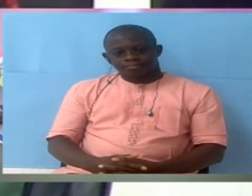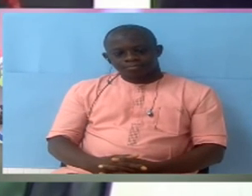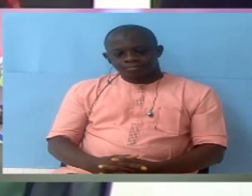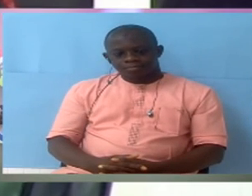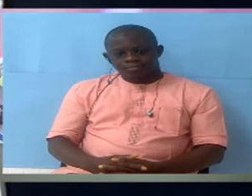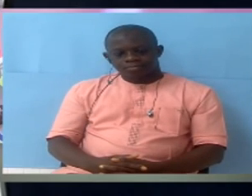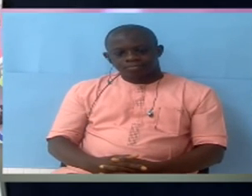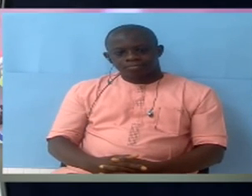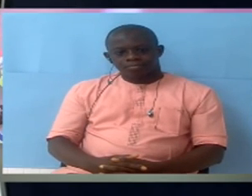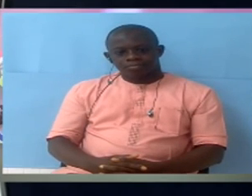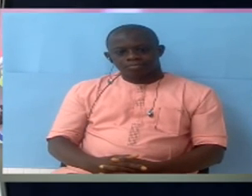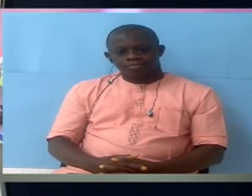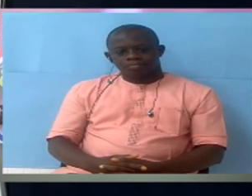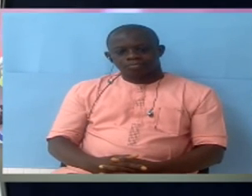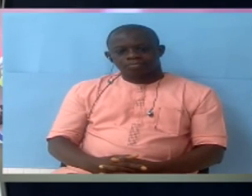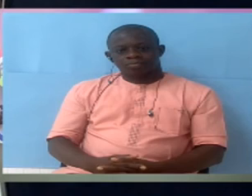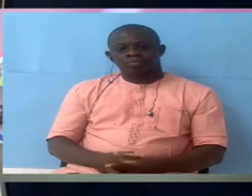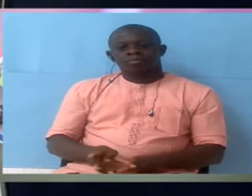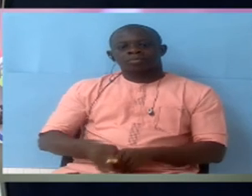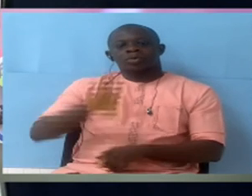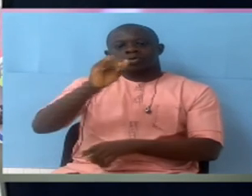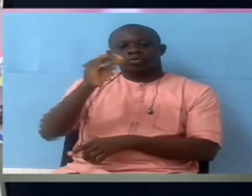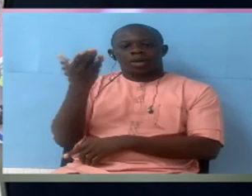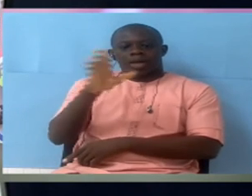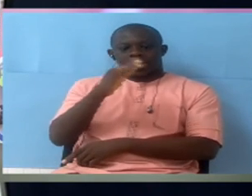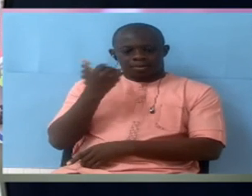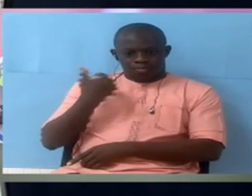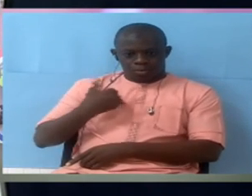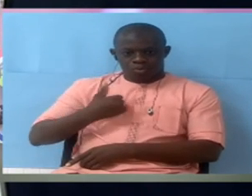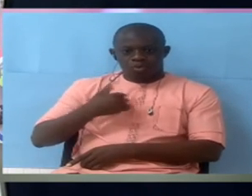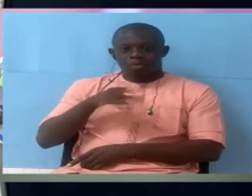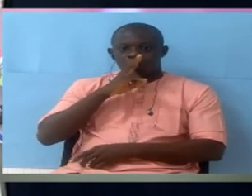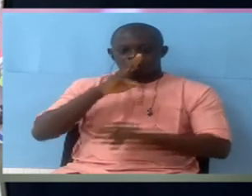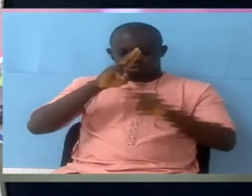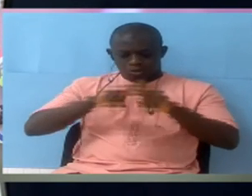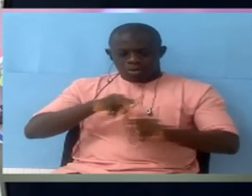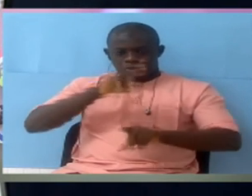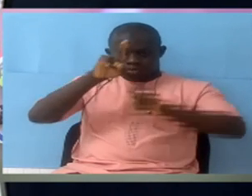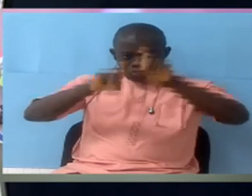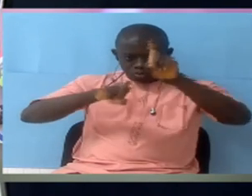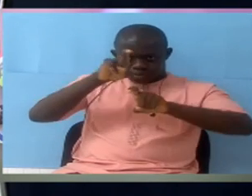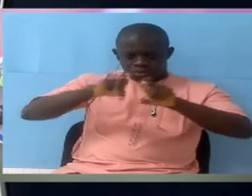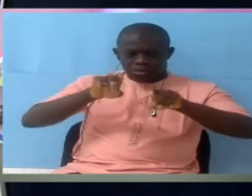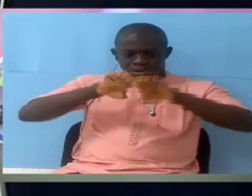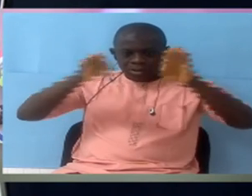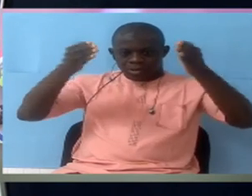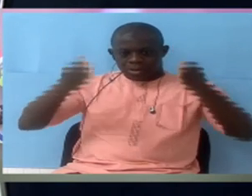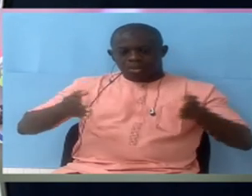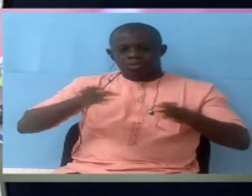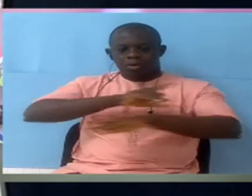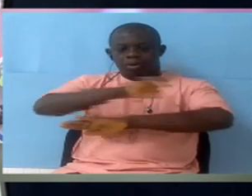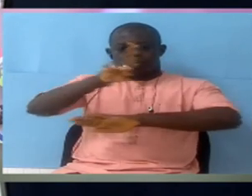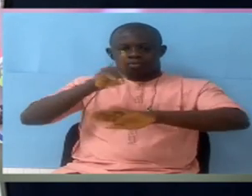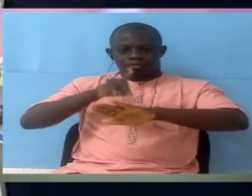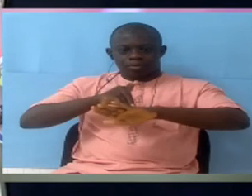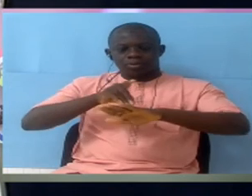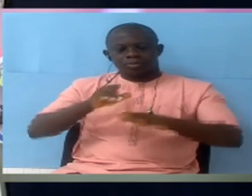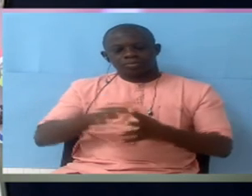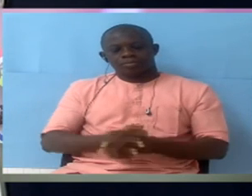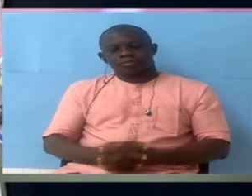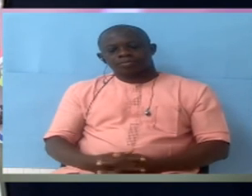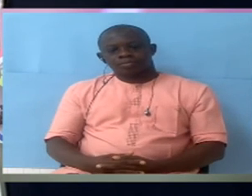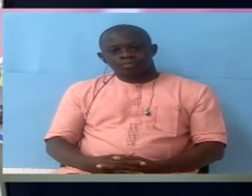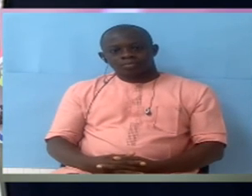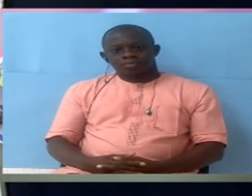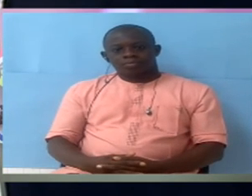Did any of the people in the panel? Ndax amna kena ci ñi nga xamne ñu ngi bokkon ci panel bi